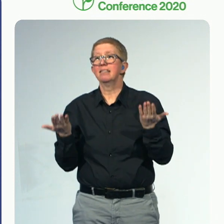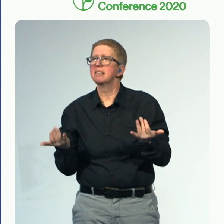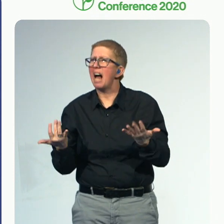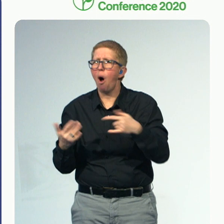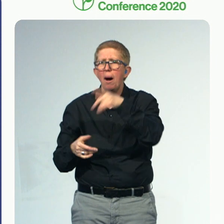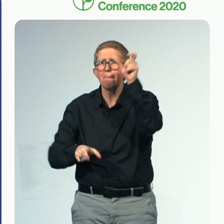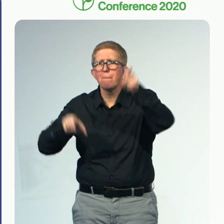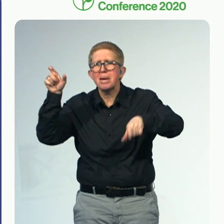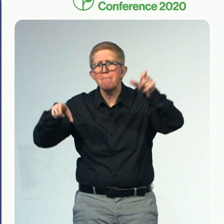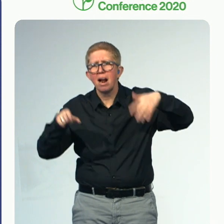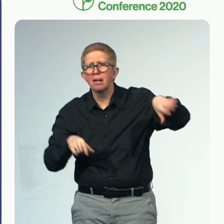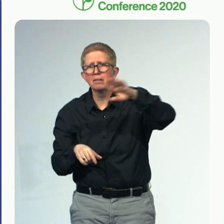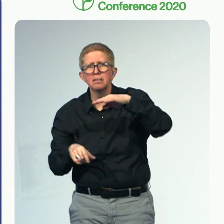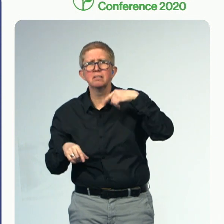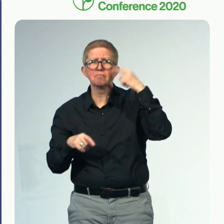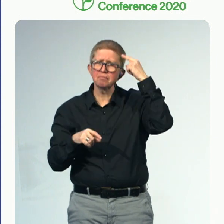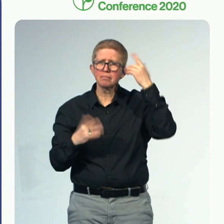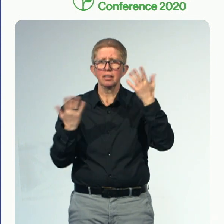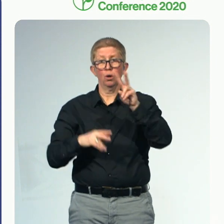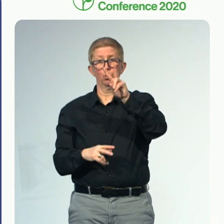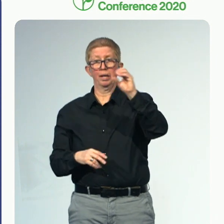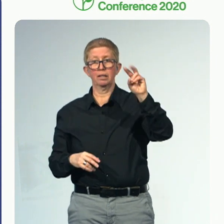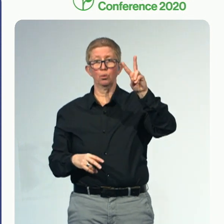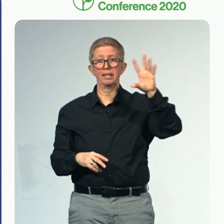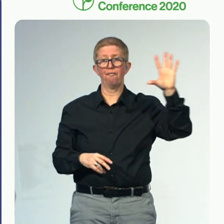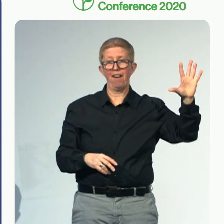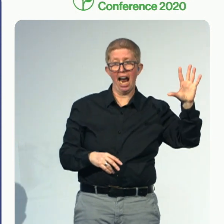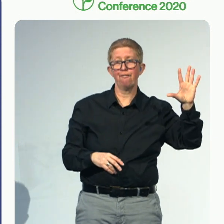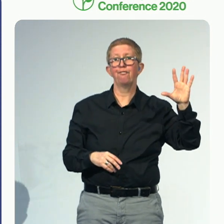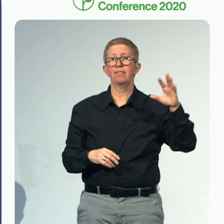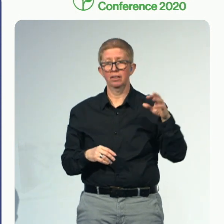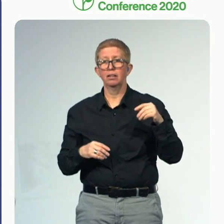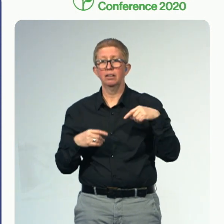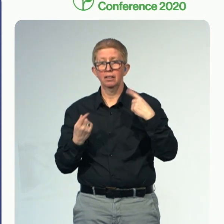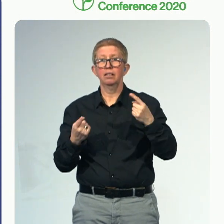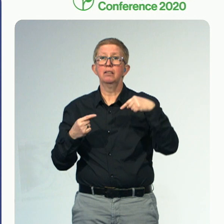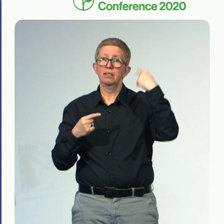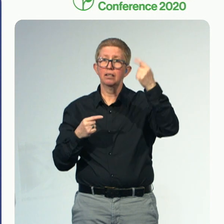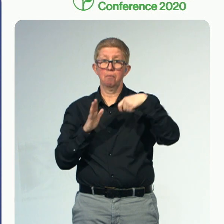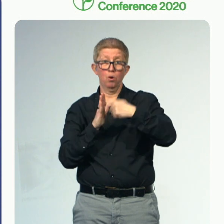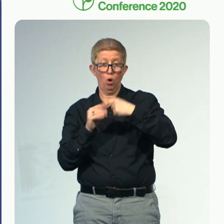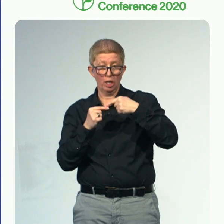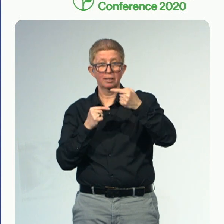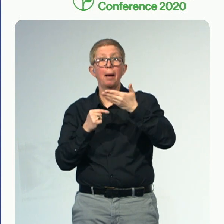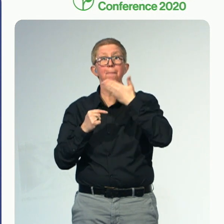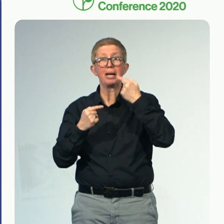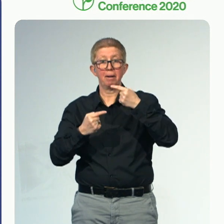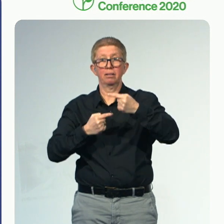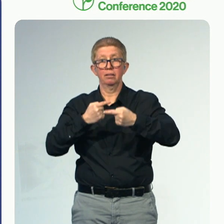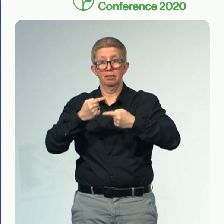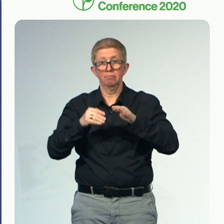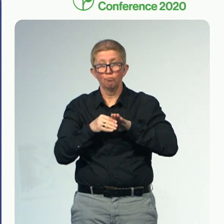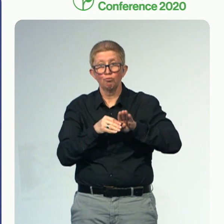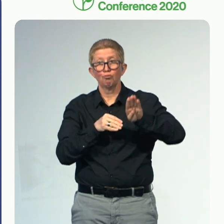funds education should make all their programs disability inclusive. It must be a criteria to